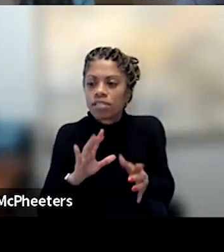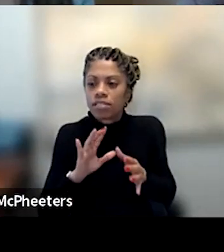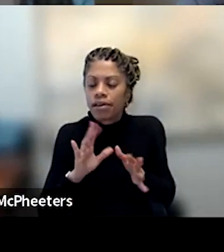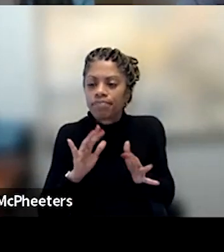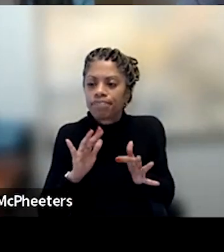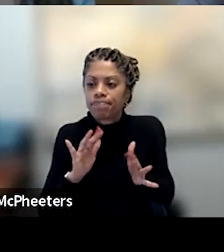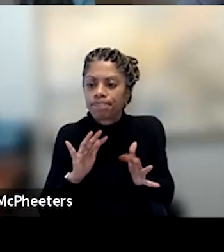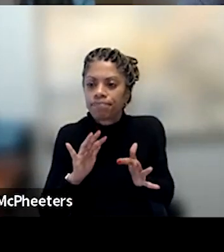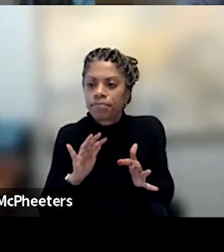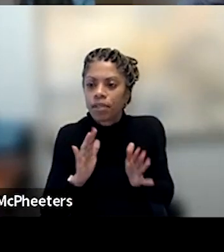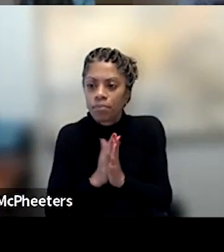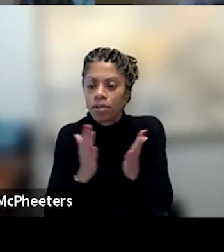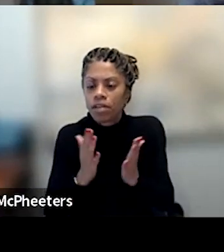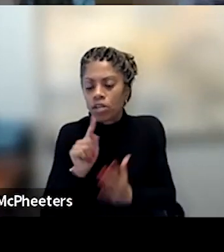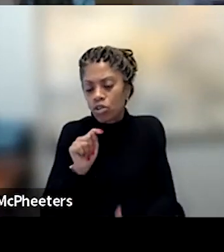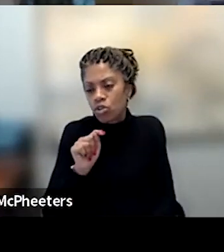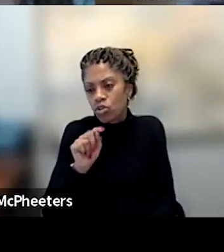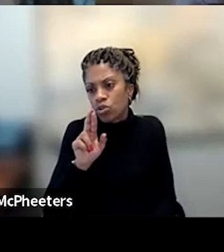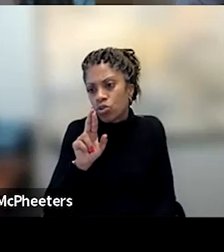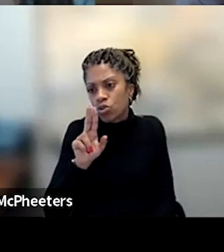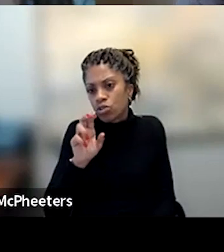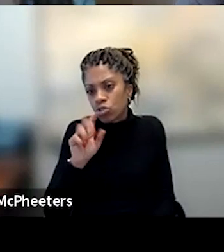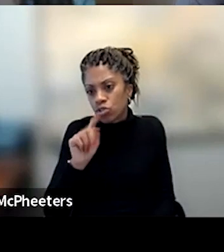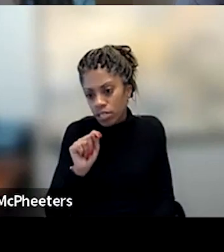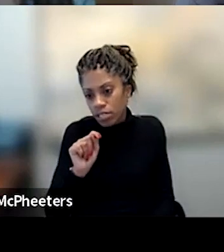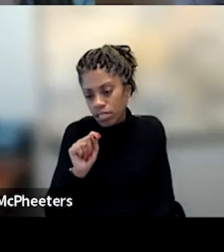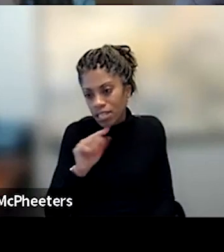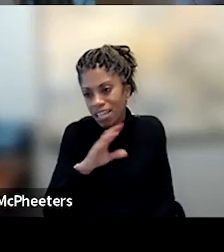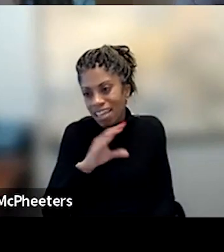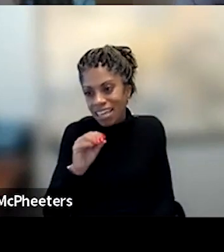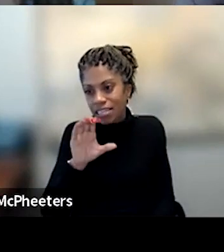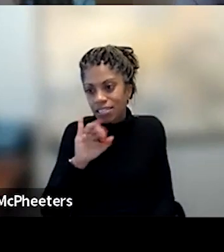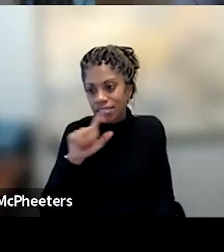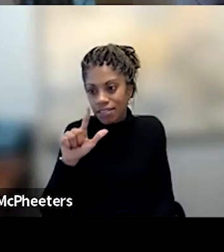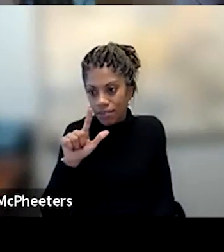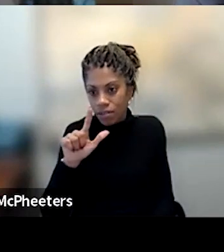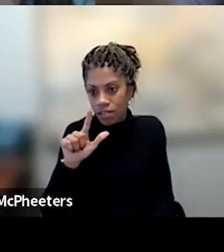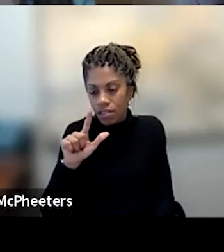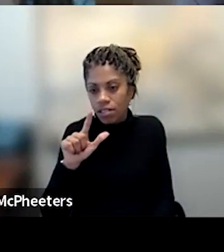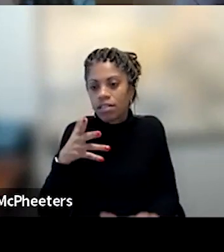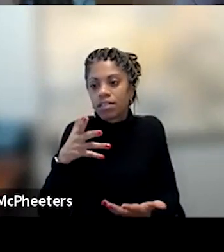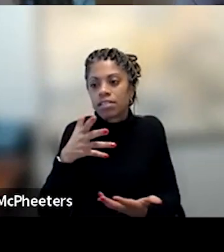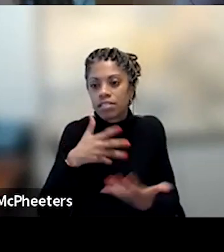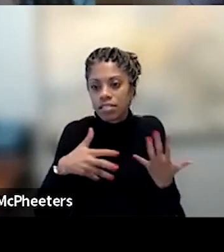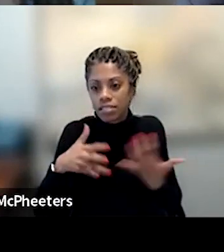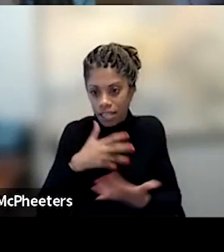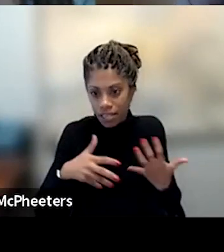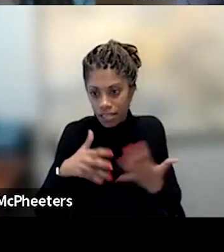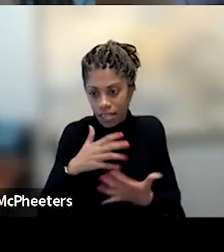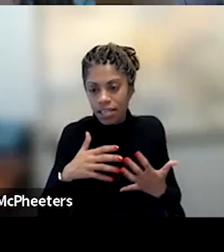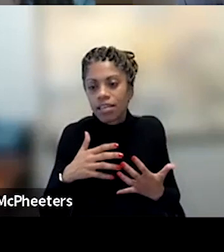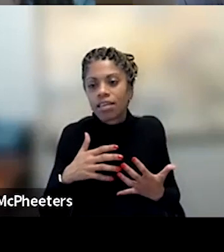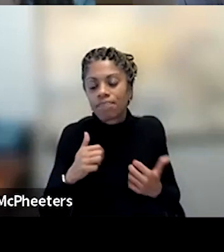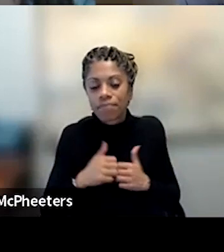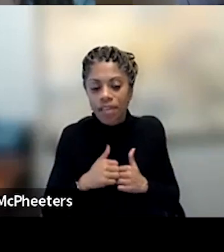And if you haven't read it, you should read it. And maybe Nate, we could drop it here. But what's interesting is that there's a few entities we know the public doesn't trust. They don't